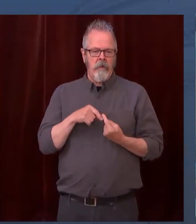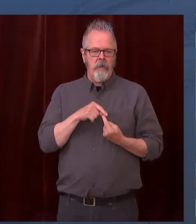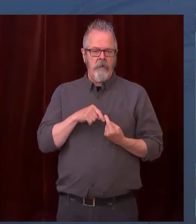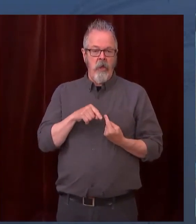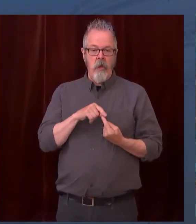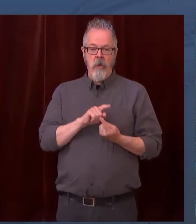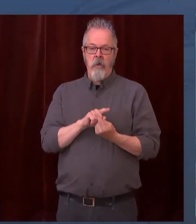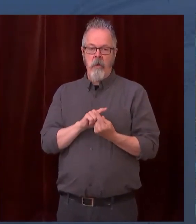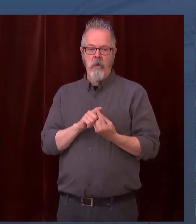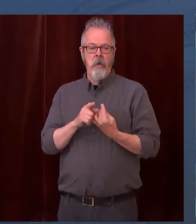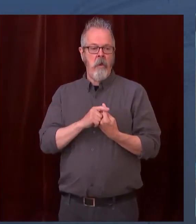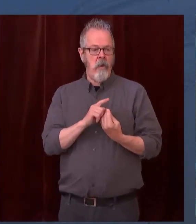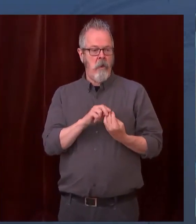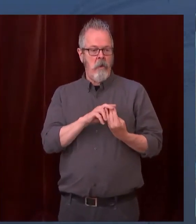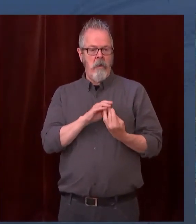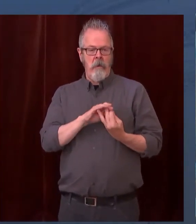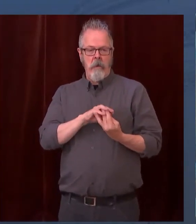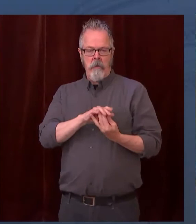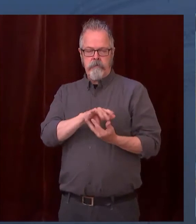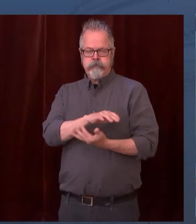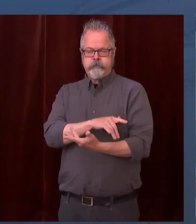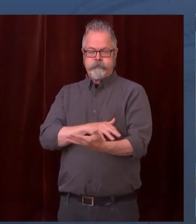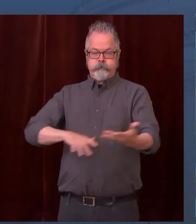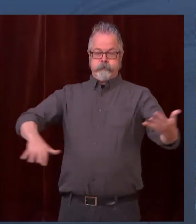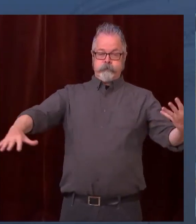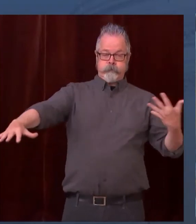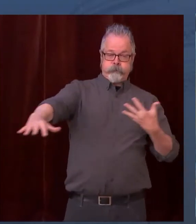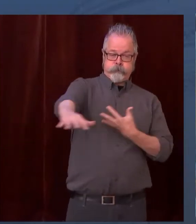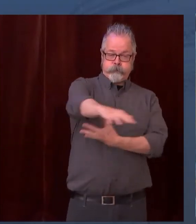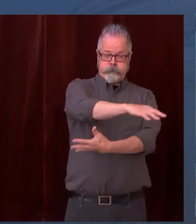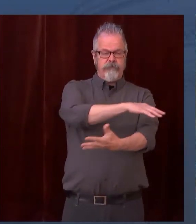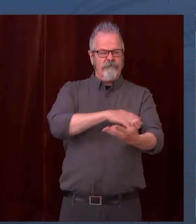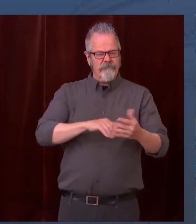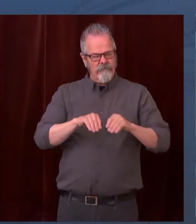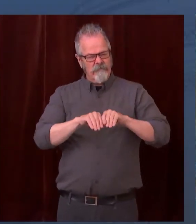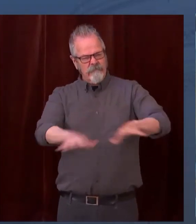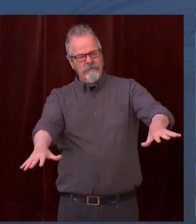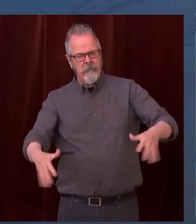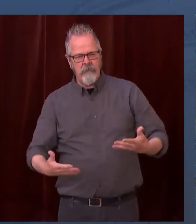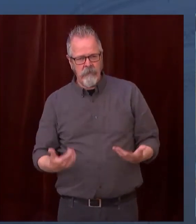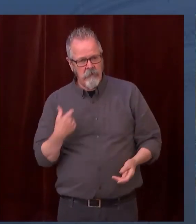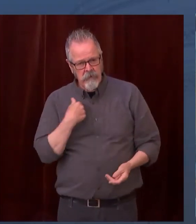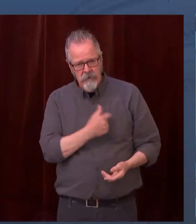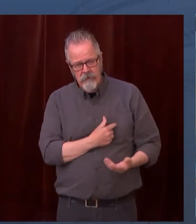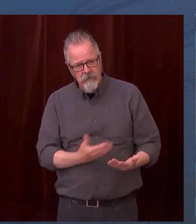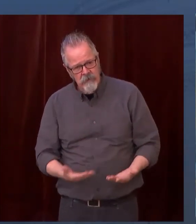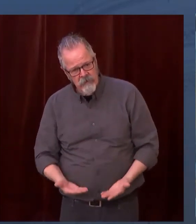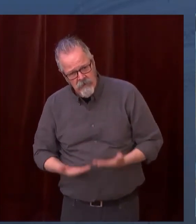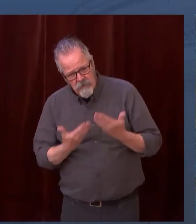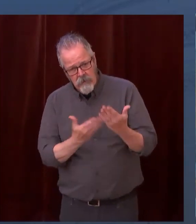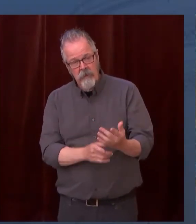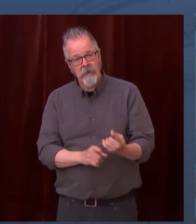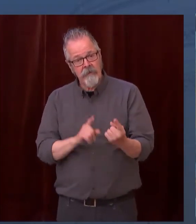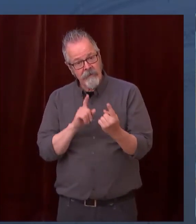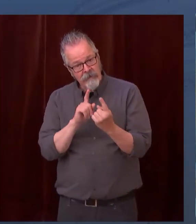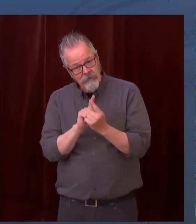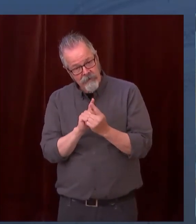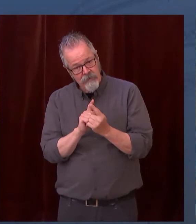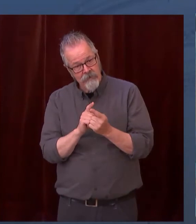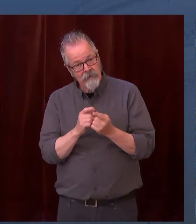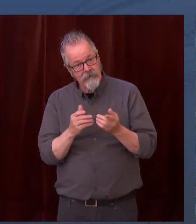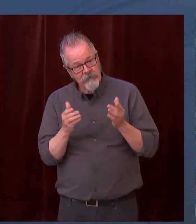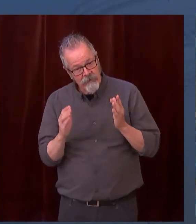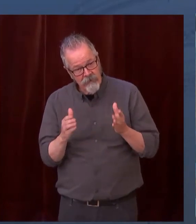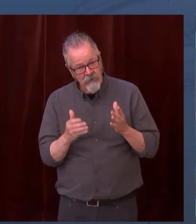who you're engaging with throughout the week. These things with the face coverings, folks pay attention